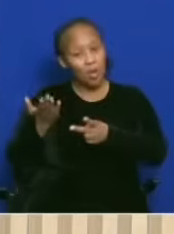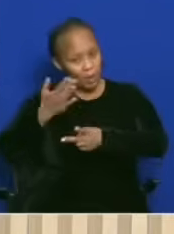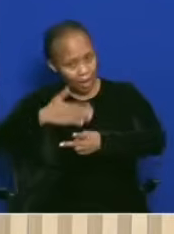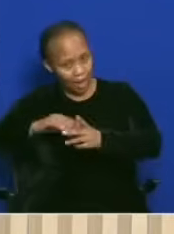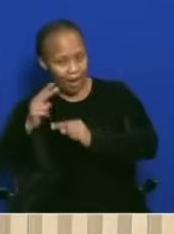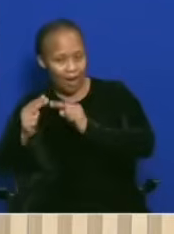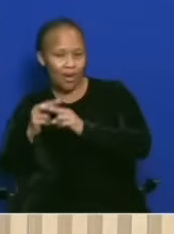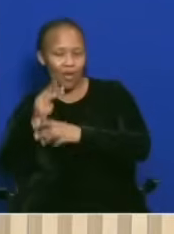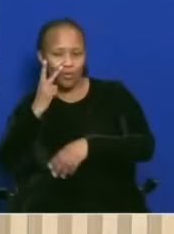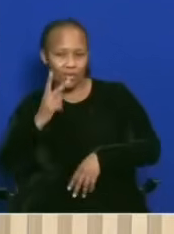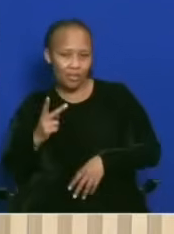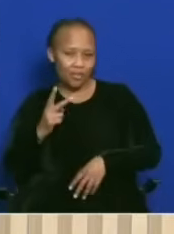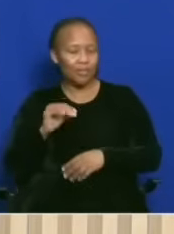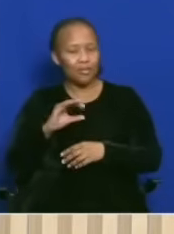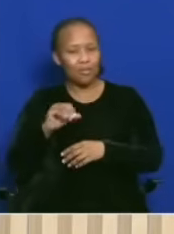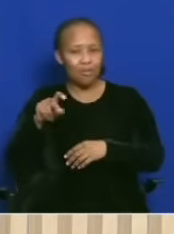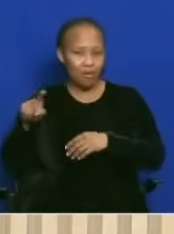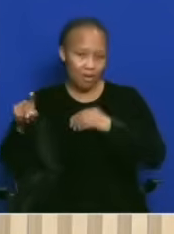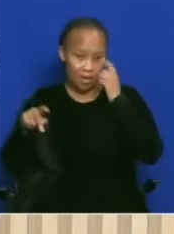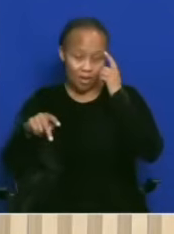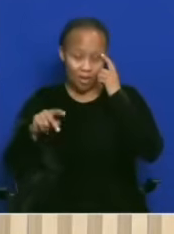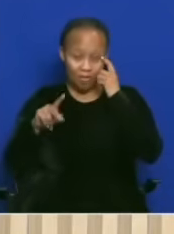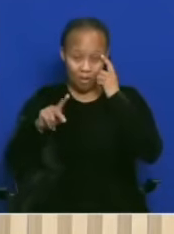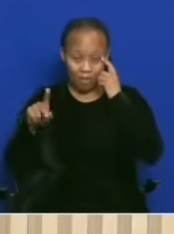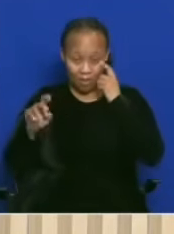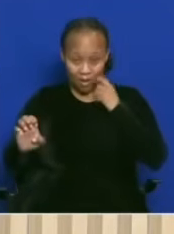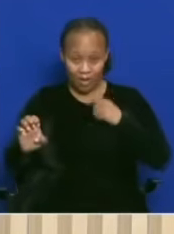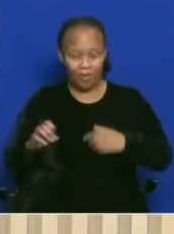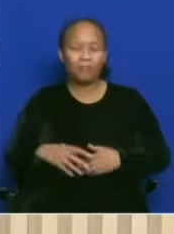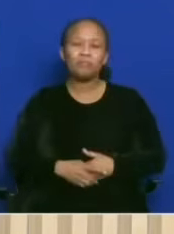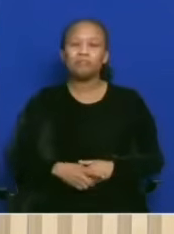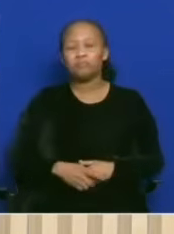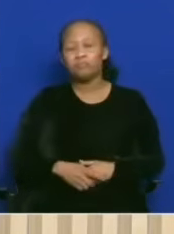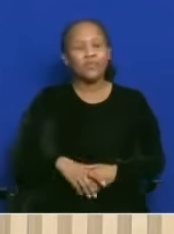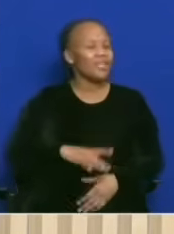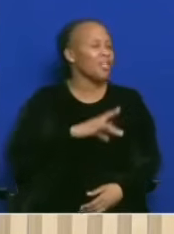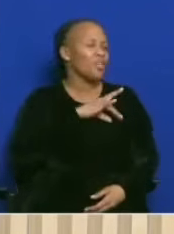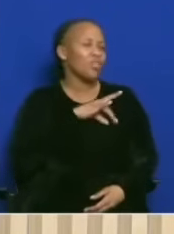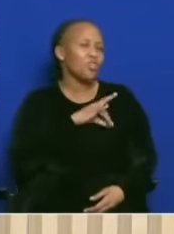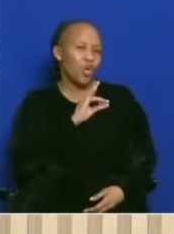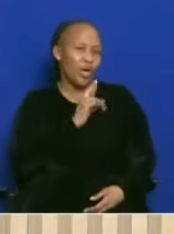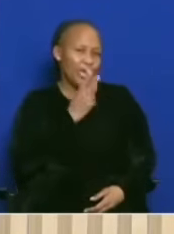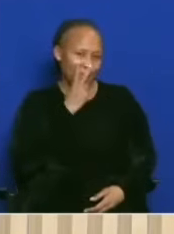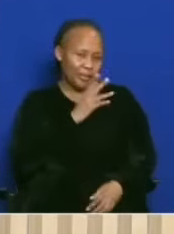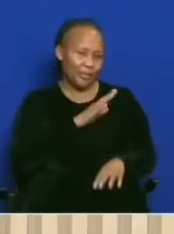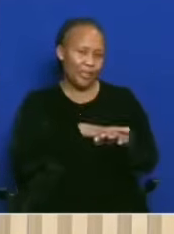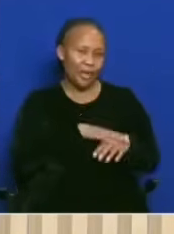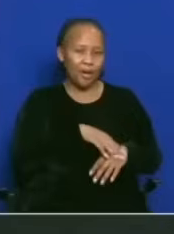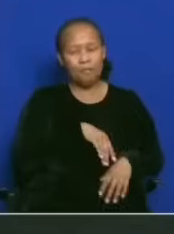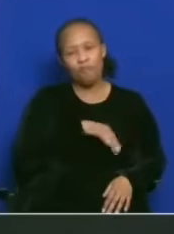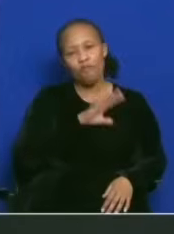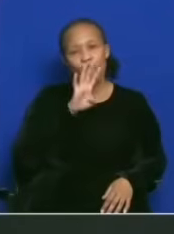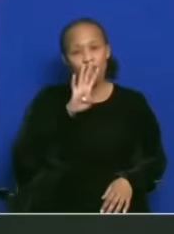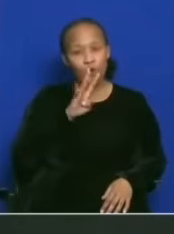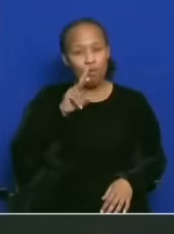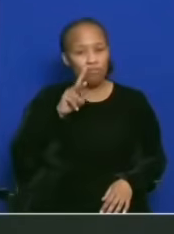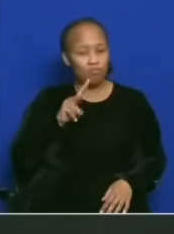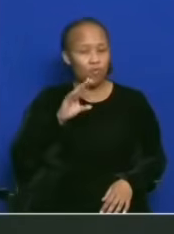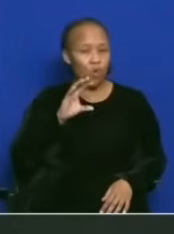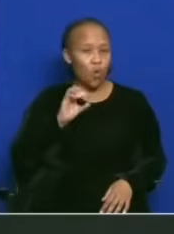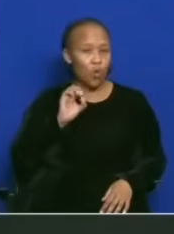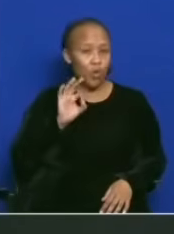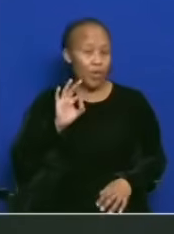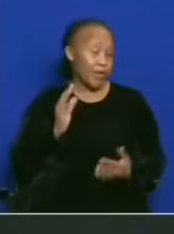Chair, I see it's 3 minutes past 4. I'm in your hands.